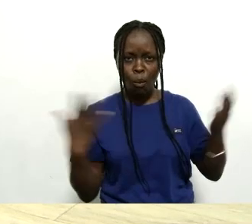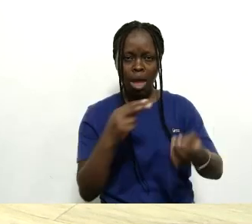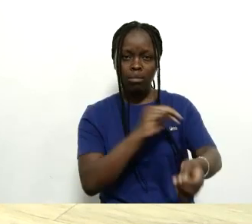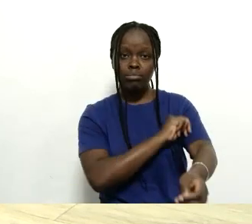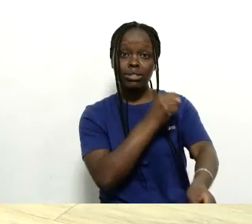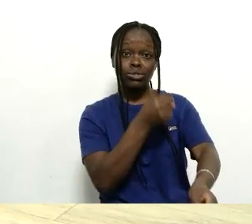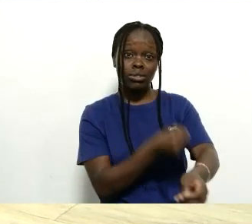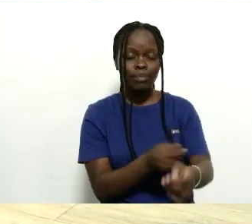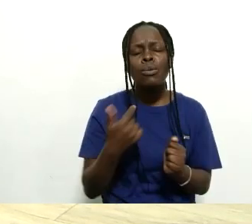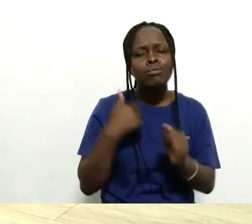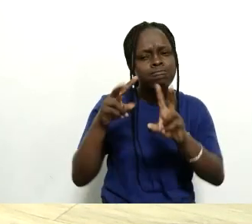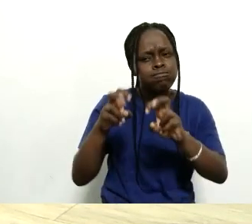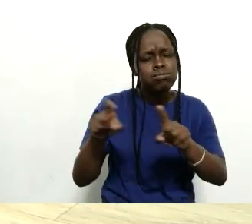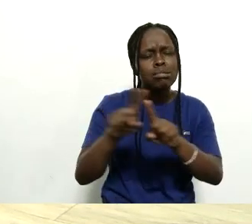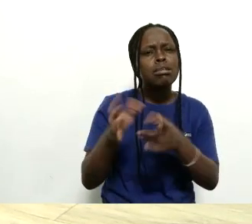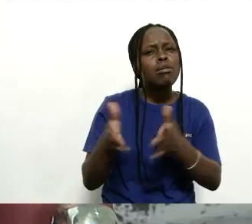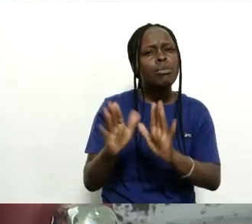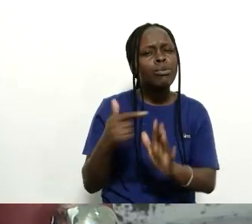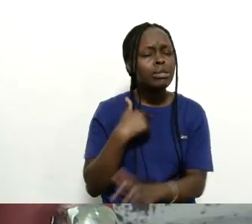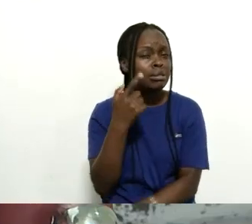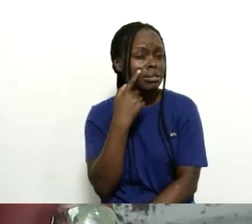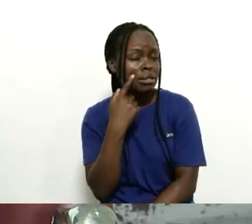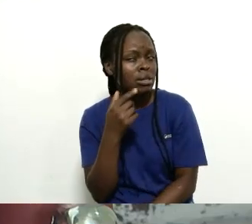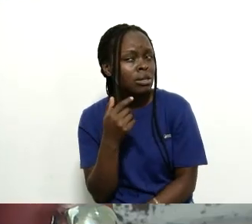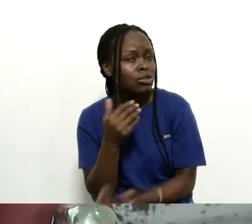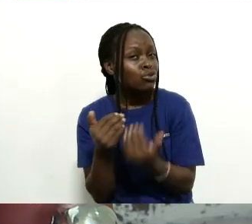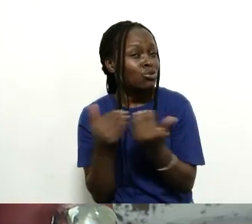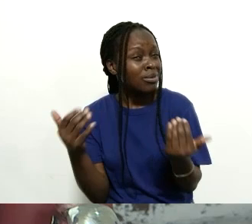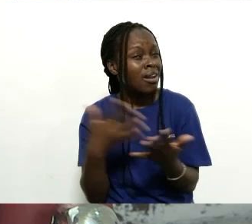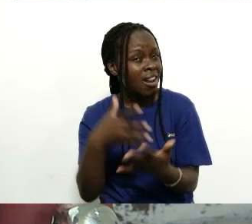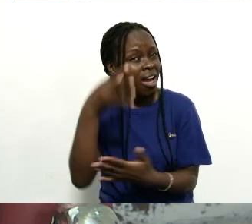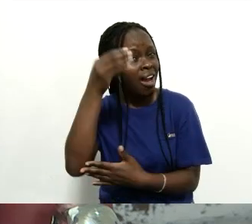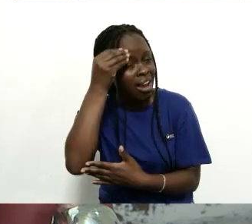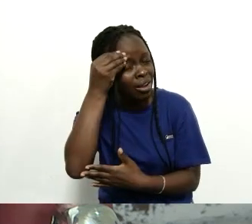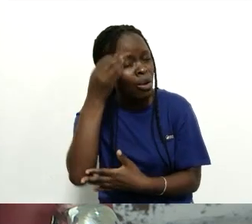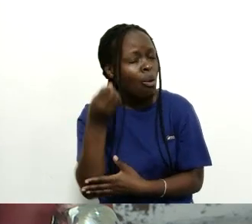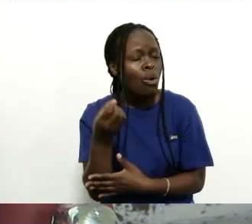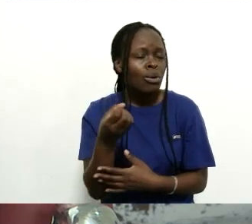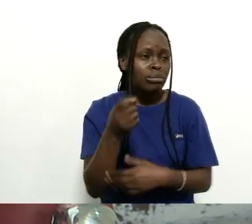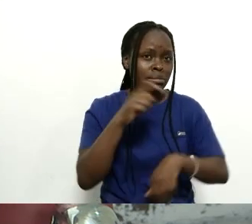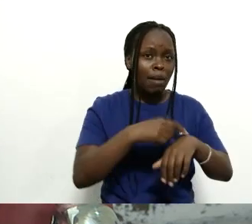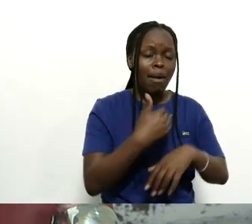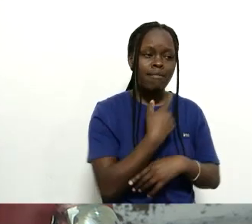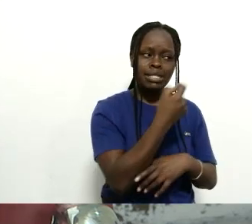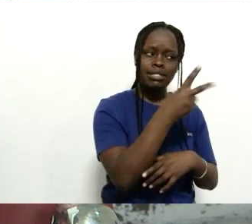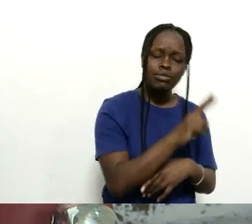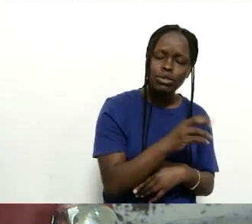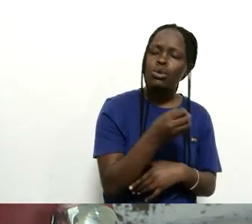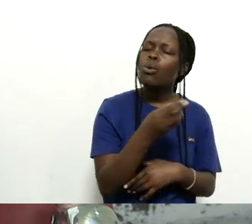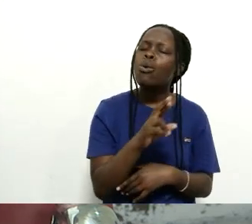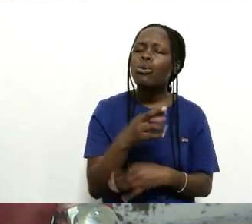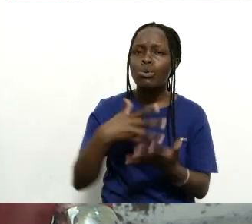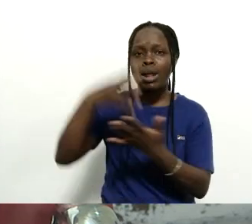were actually watching the content. So that's where Ubongo actually really tries to form that kind of the hybrid